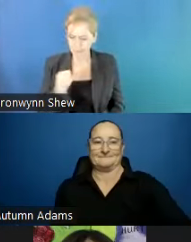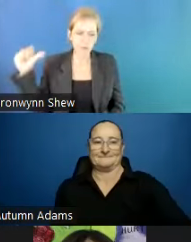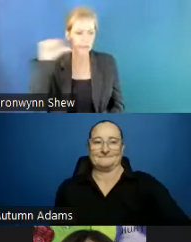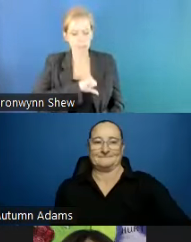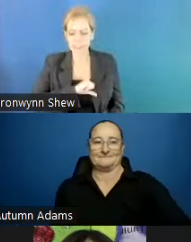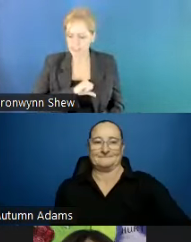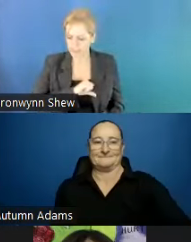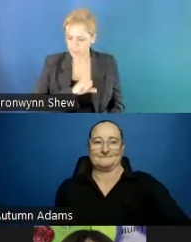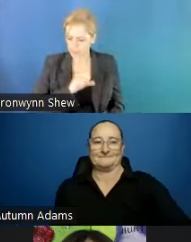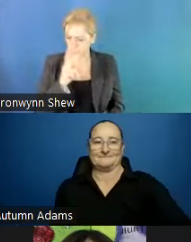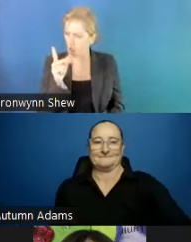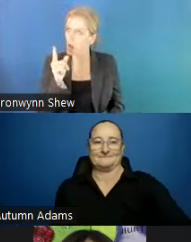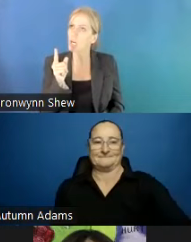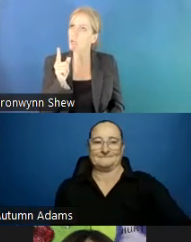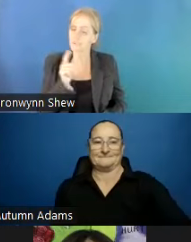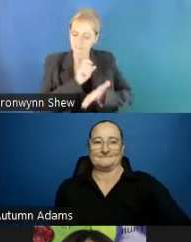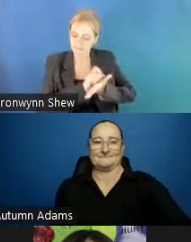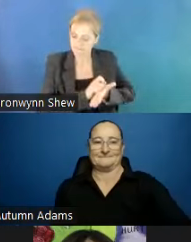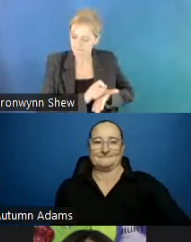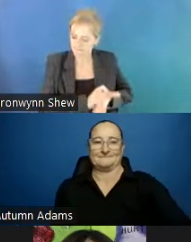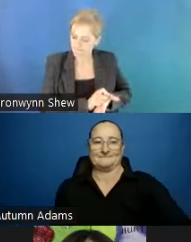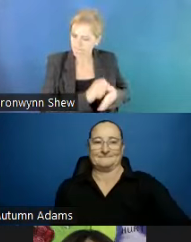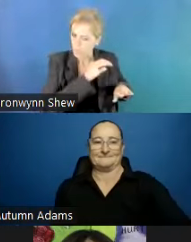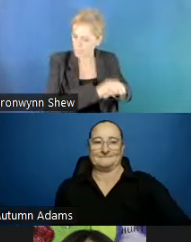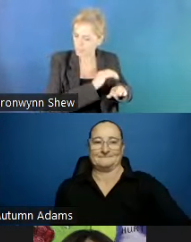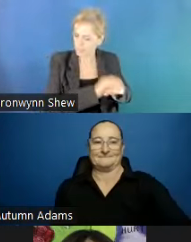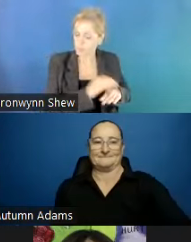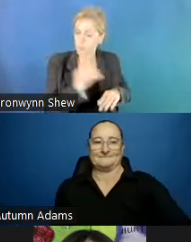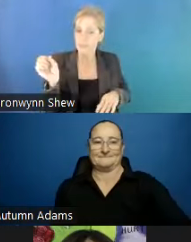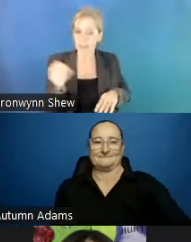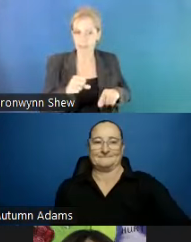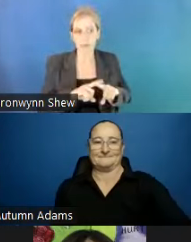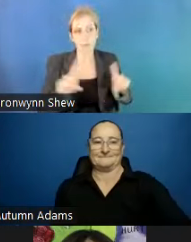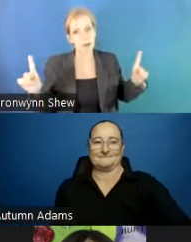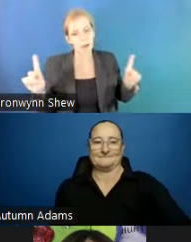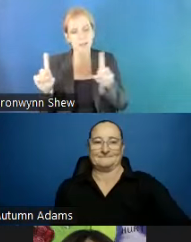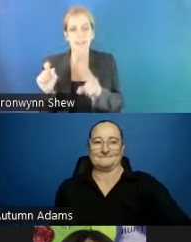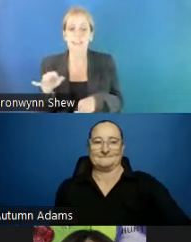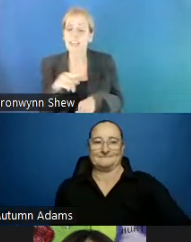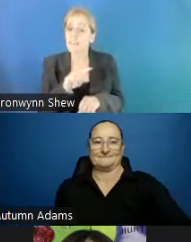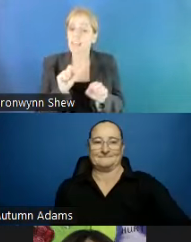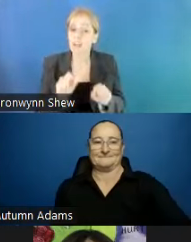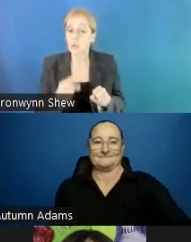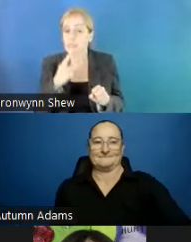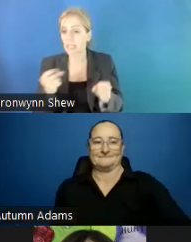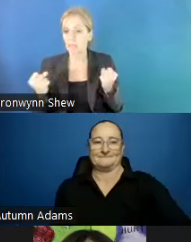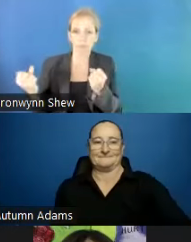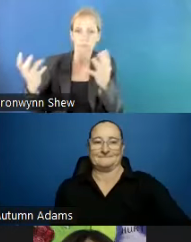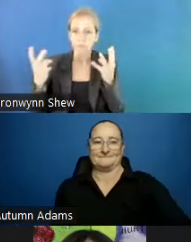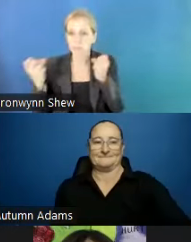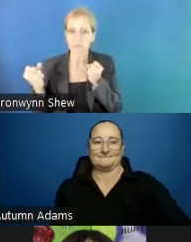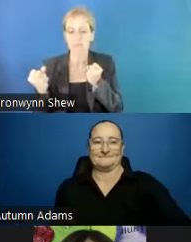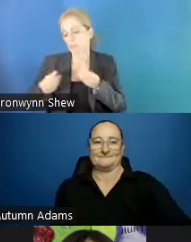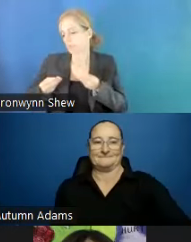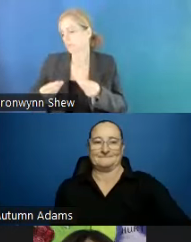take and put into English. But signing in their native language is so much more easier. It's creating